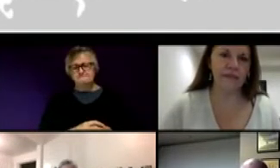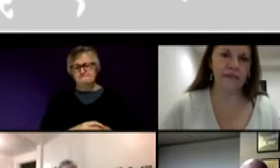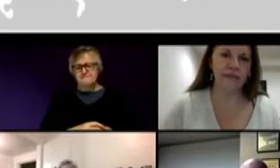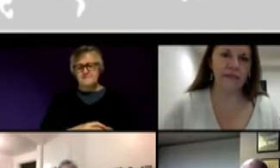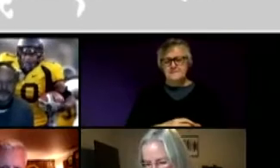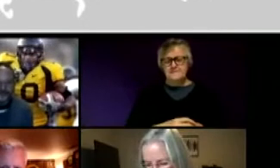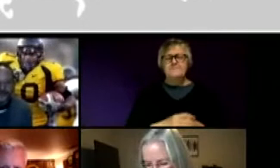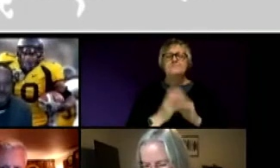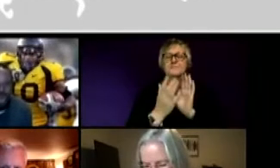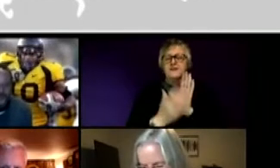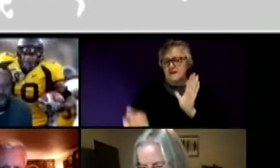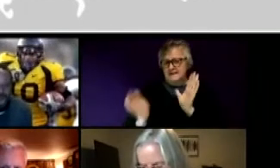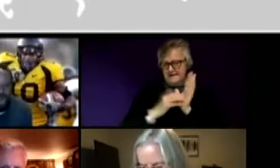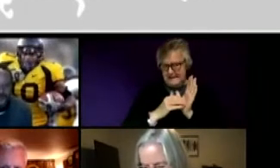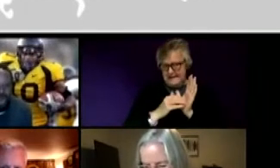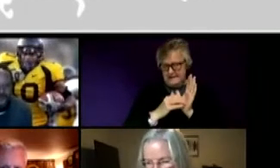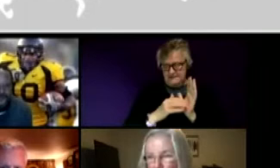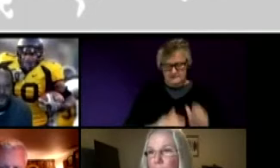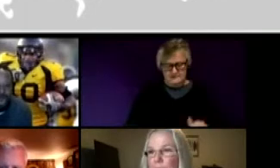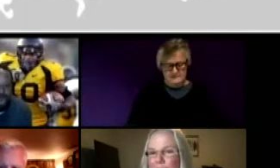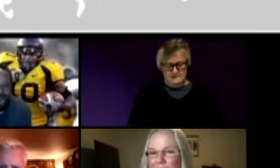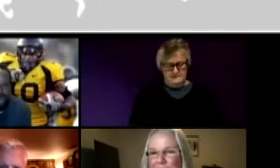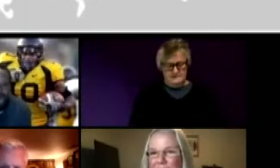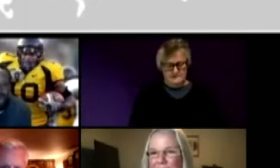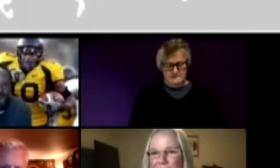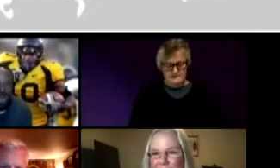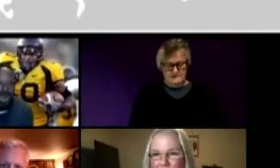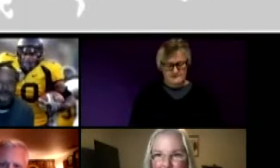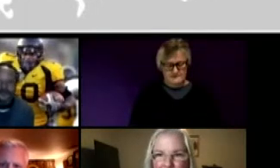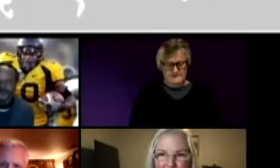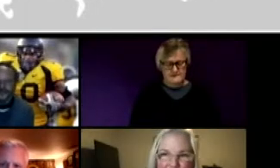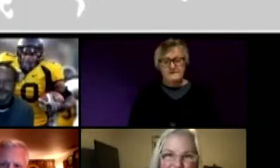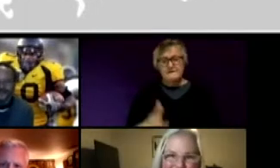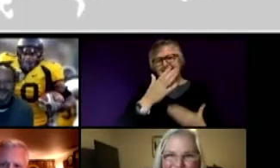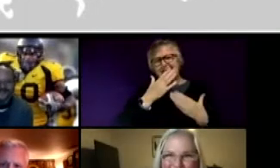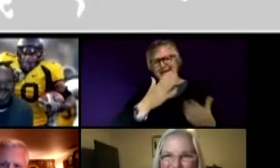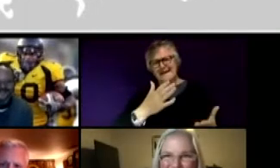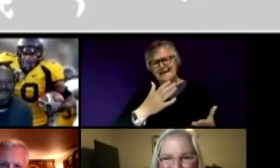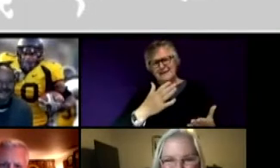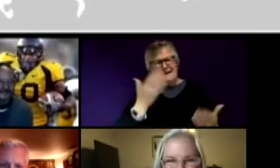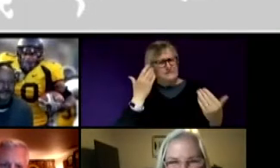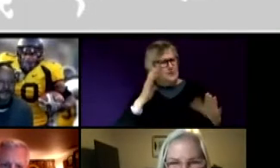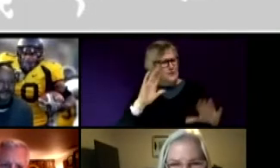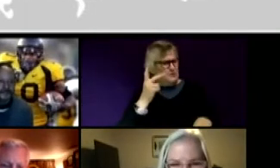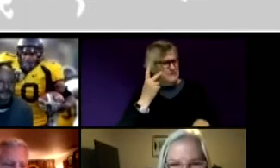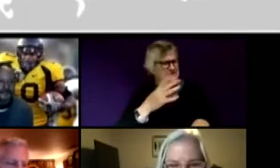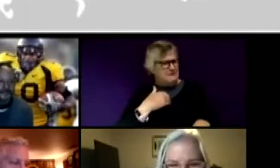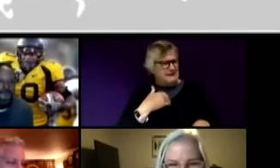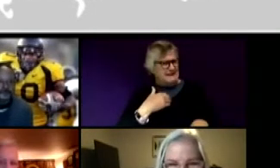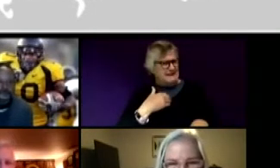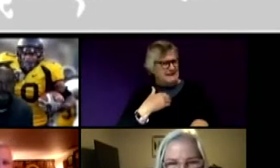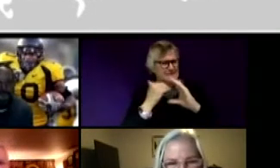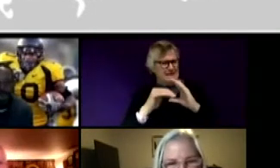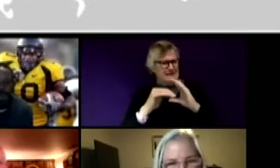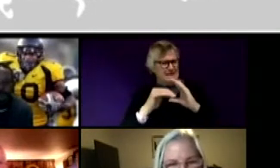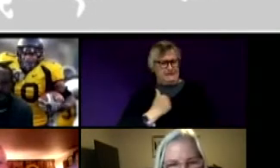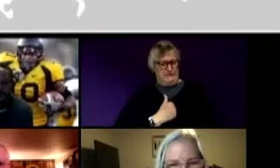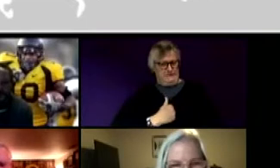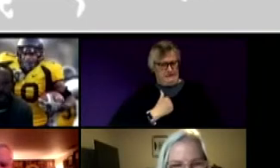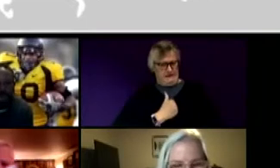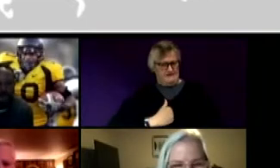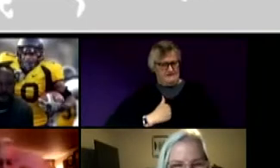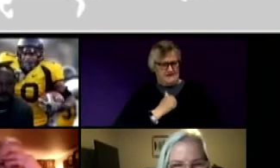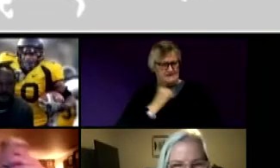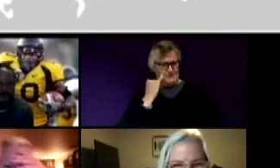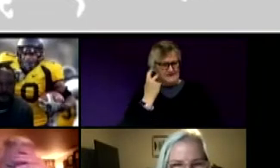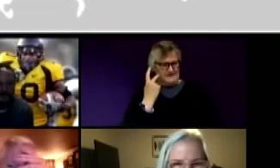Again, thank you. I don't know if you all can see my emails coming up, so apologies if you can. So December 14th, as you all